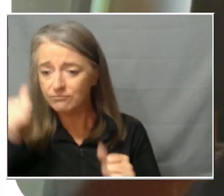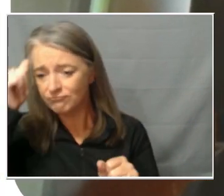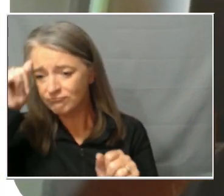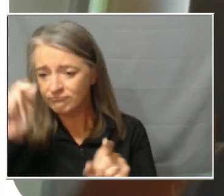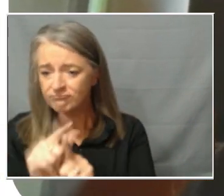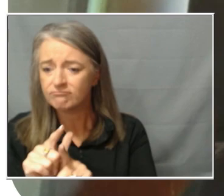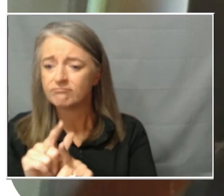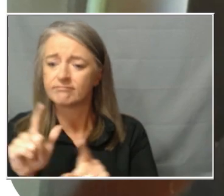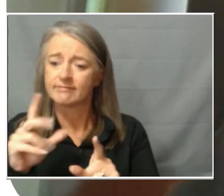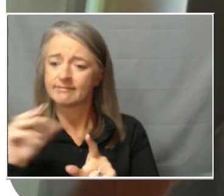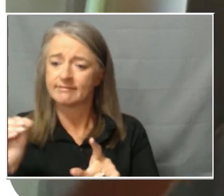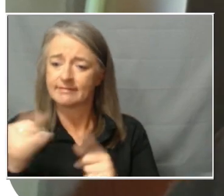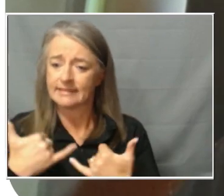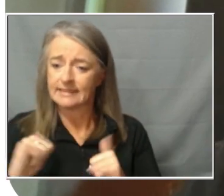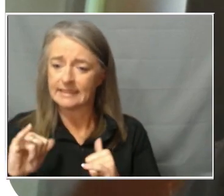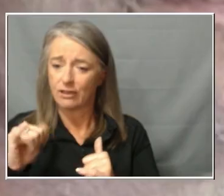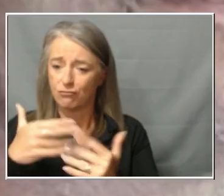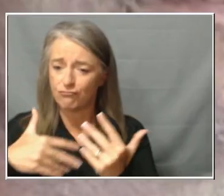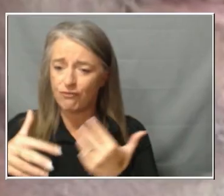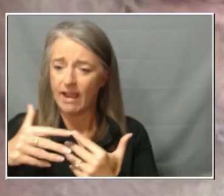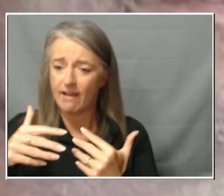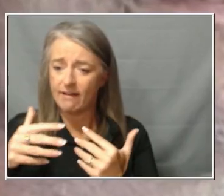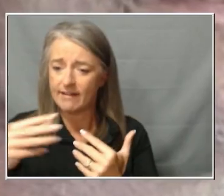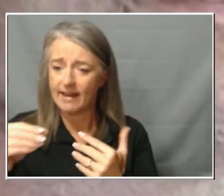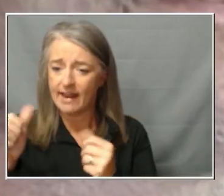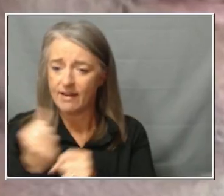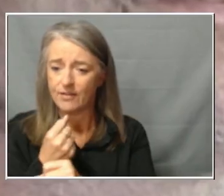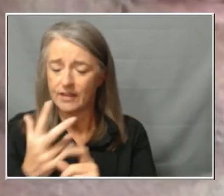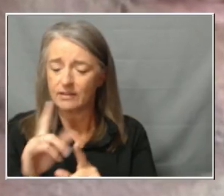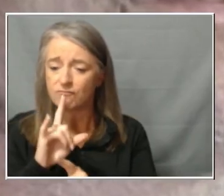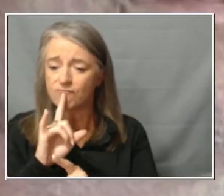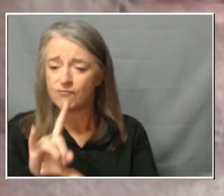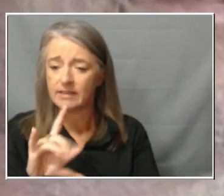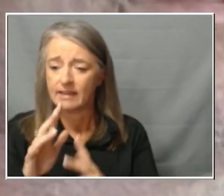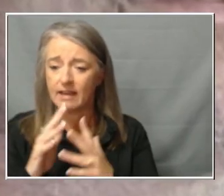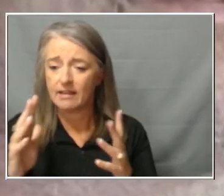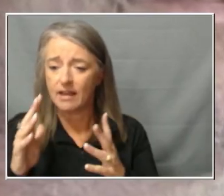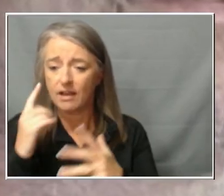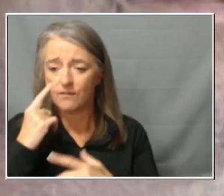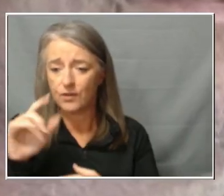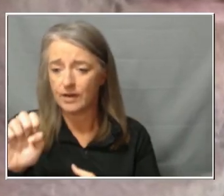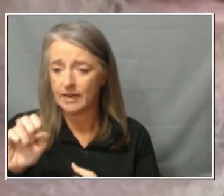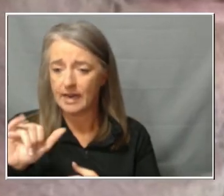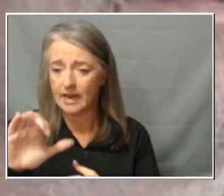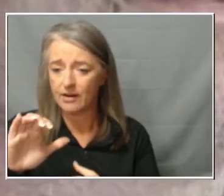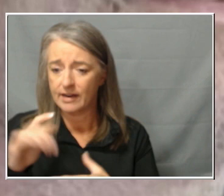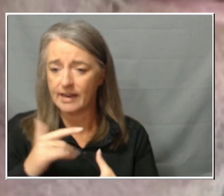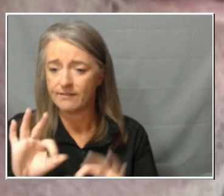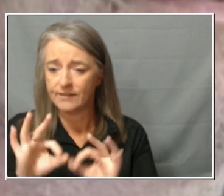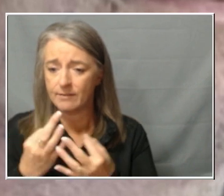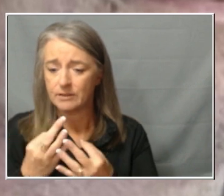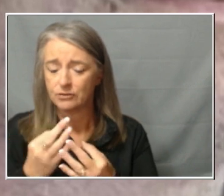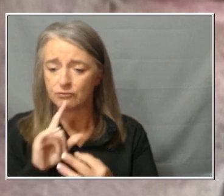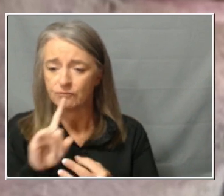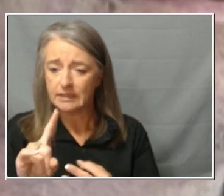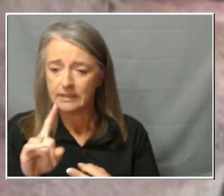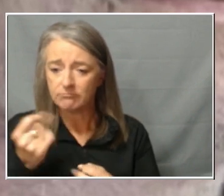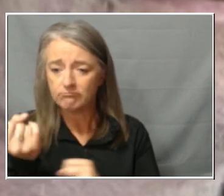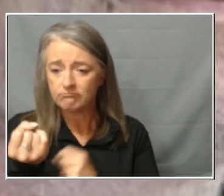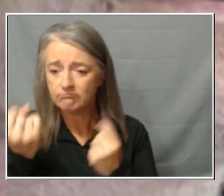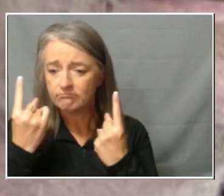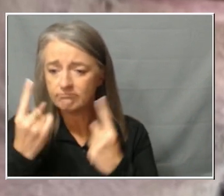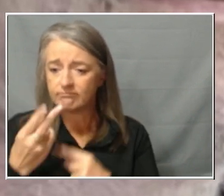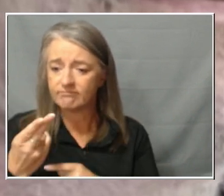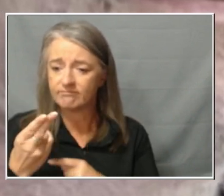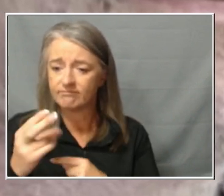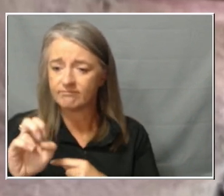he's, still around and everything. It was a lot for Eric and his family to digest, but Heather had a thought.